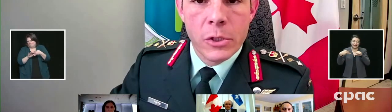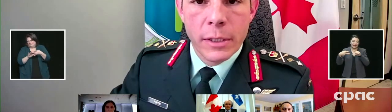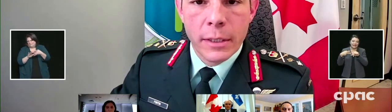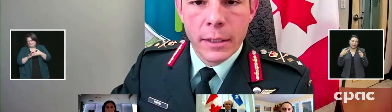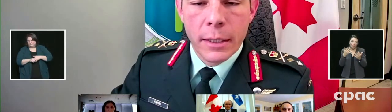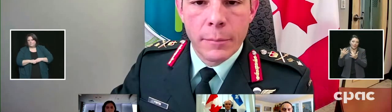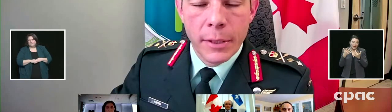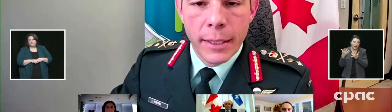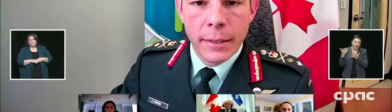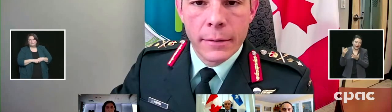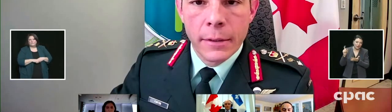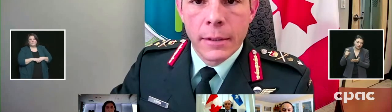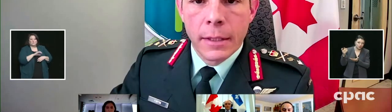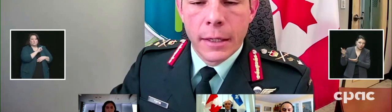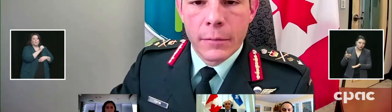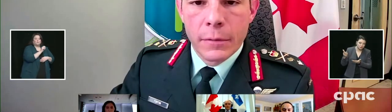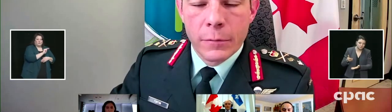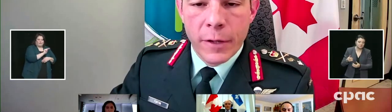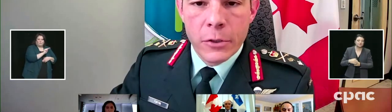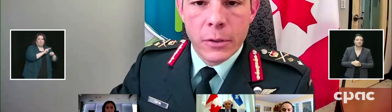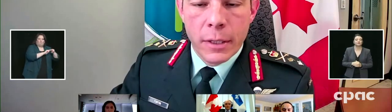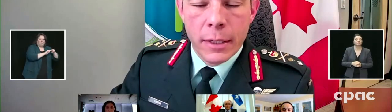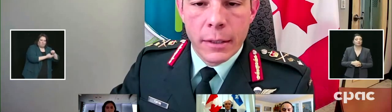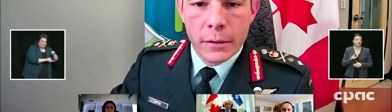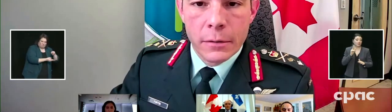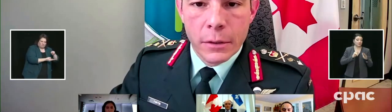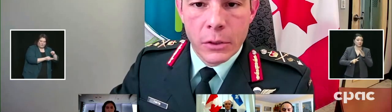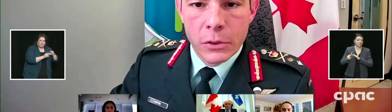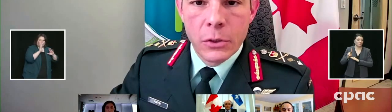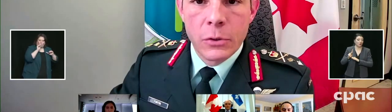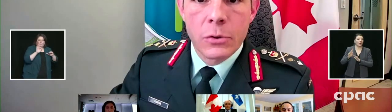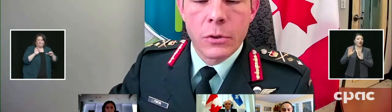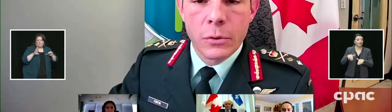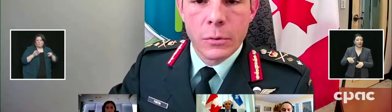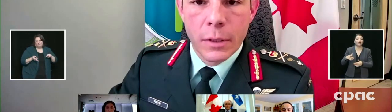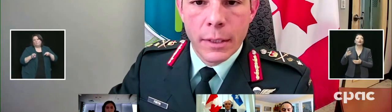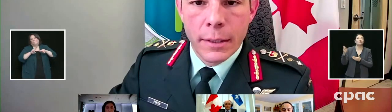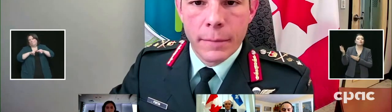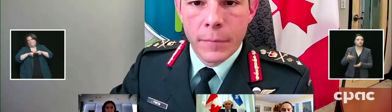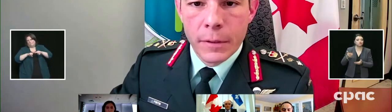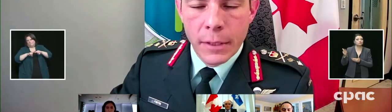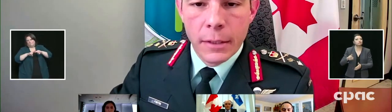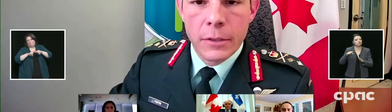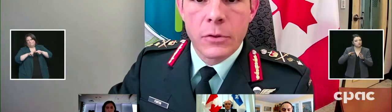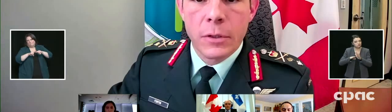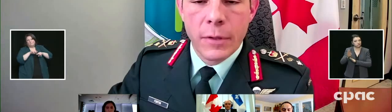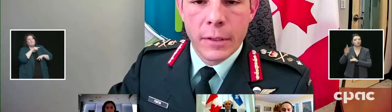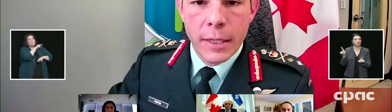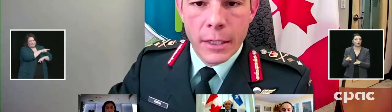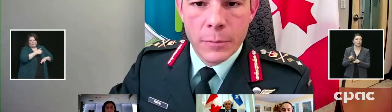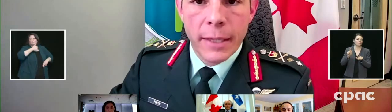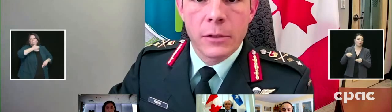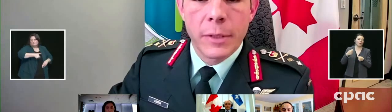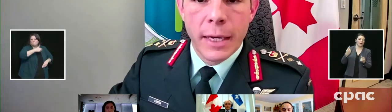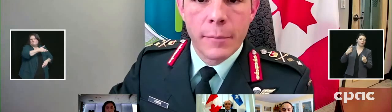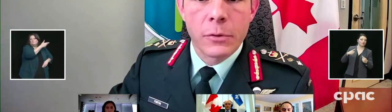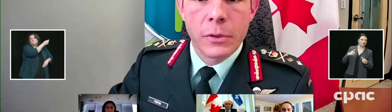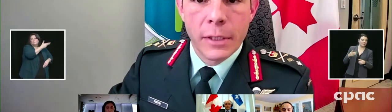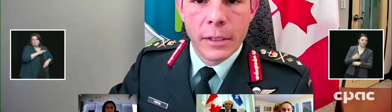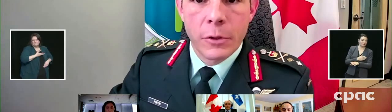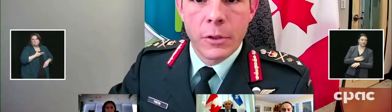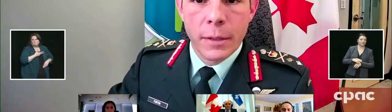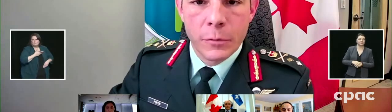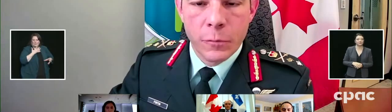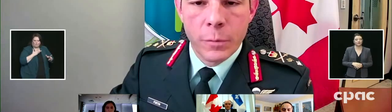had originally planned, and Pfizer continues to tell us that they expect to be able